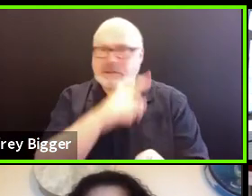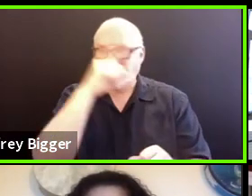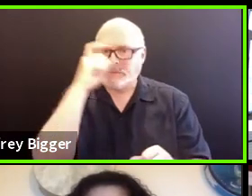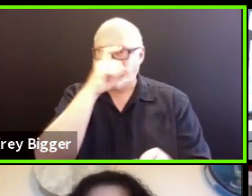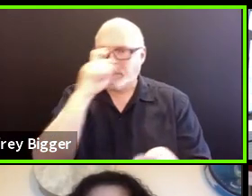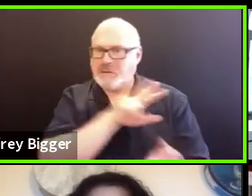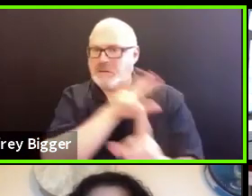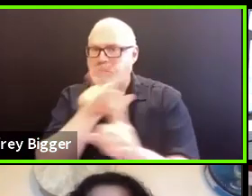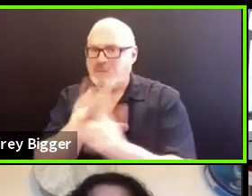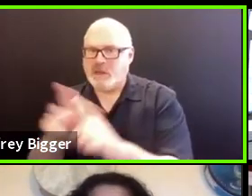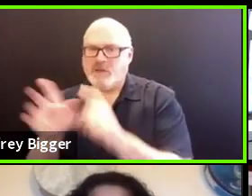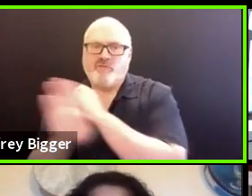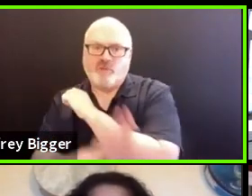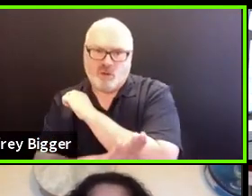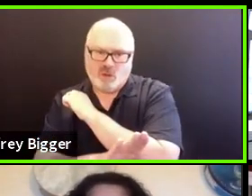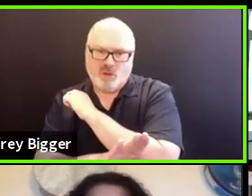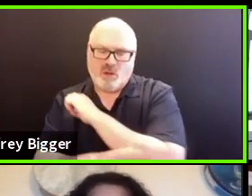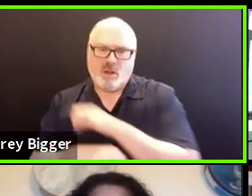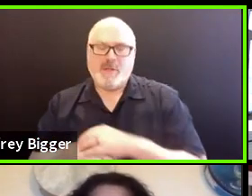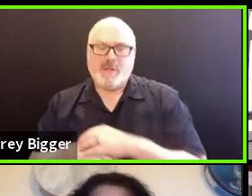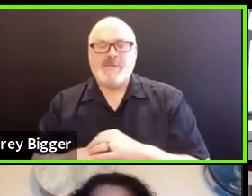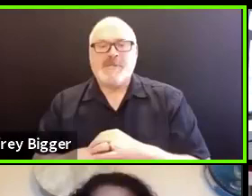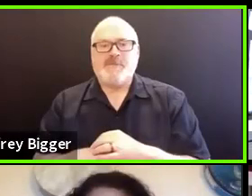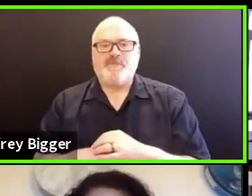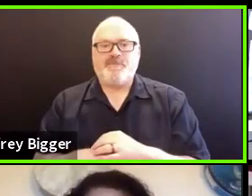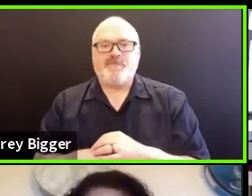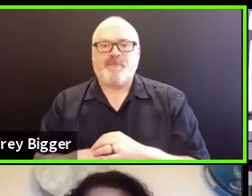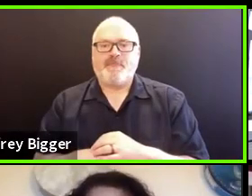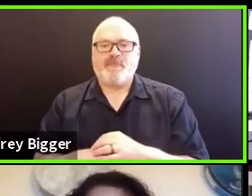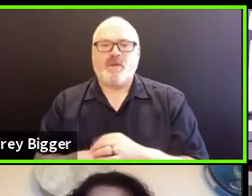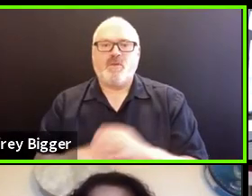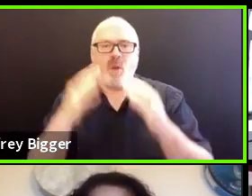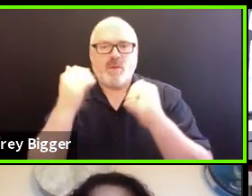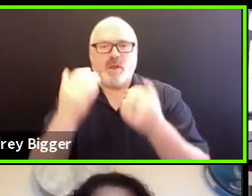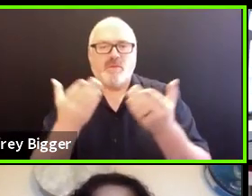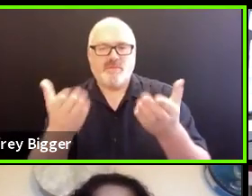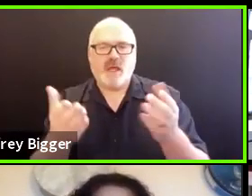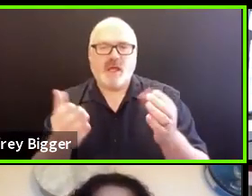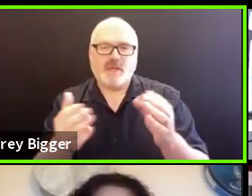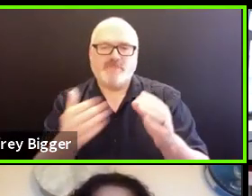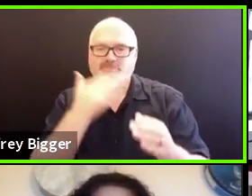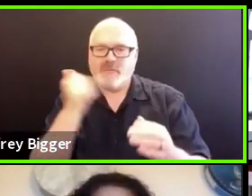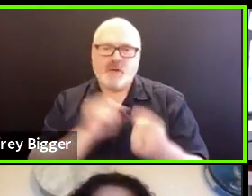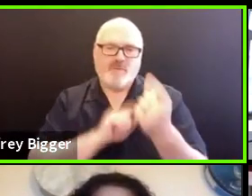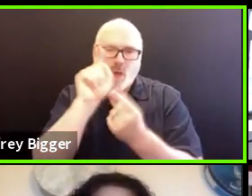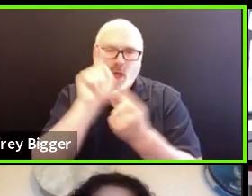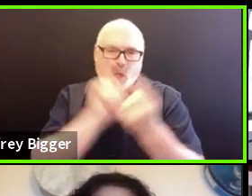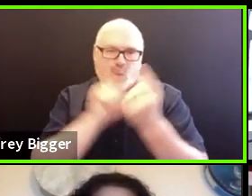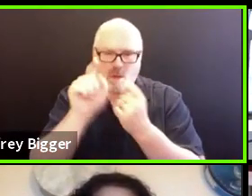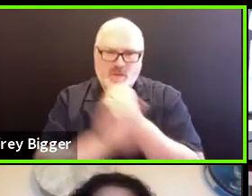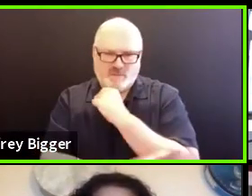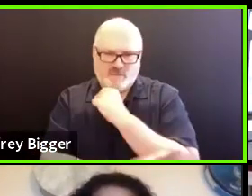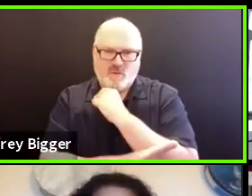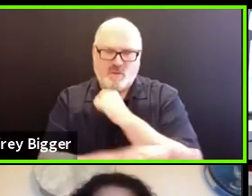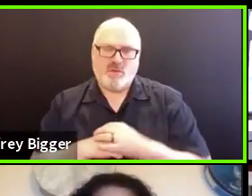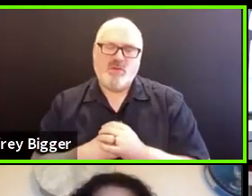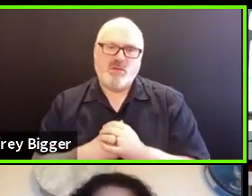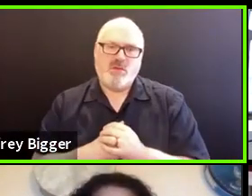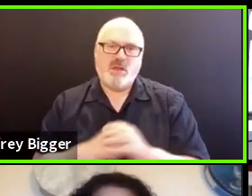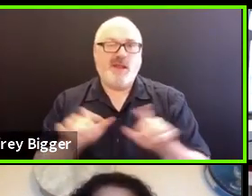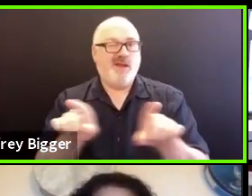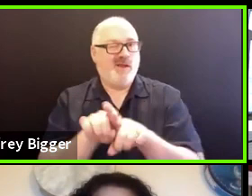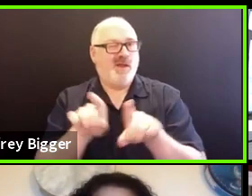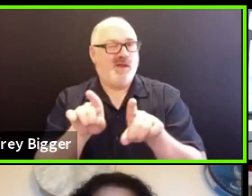as we are able to, again, provide a greater level of face-to-face instruction. And it also